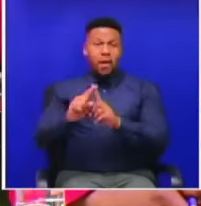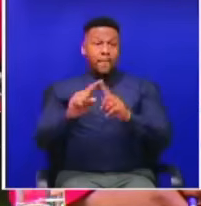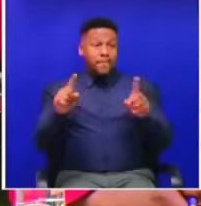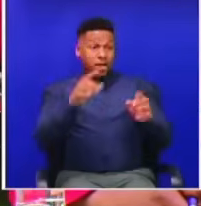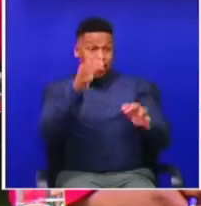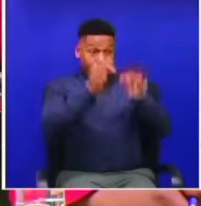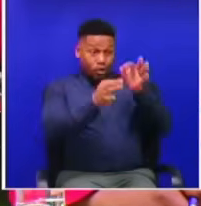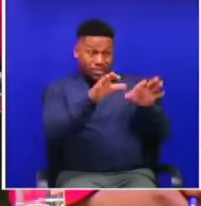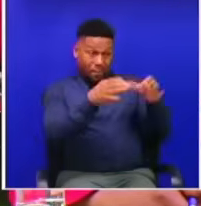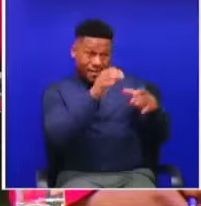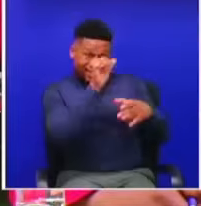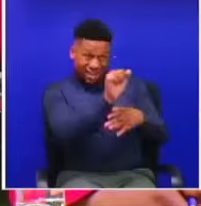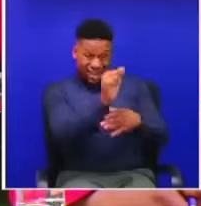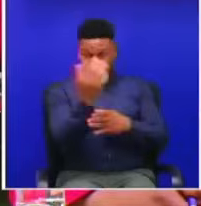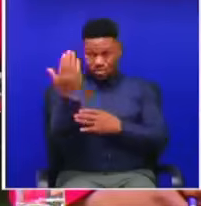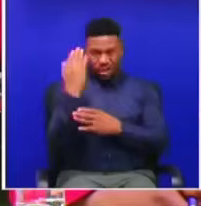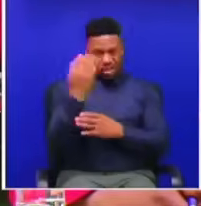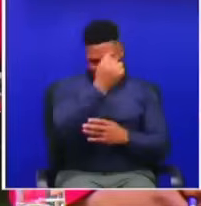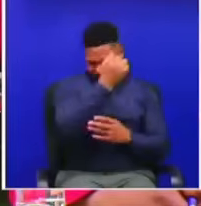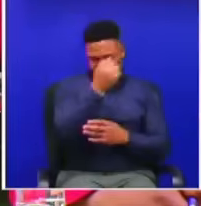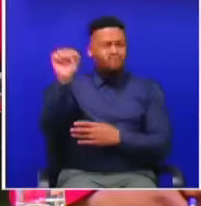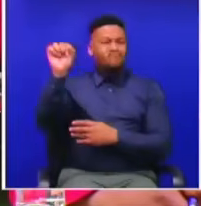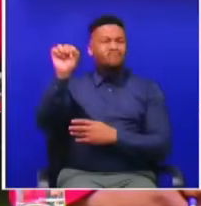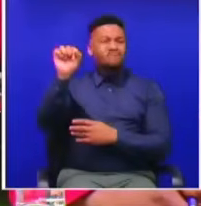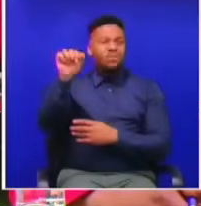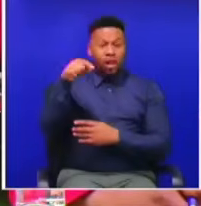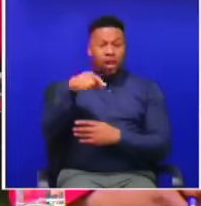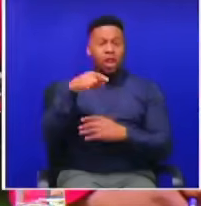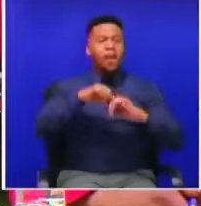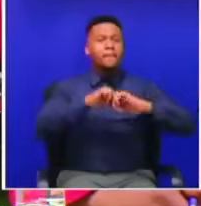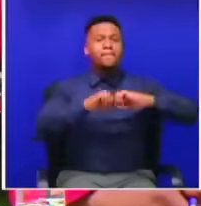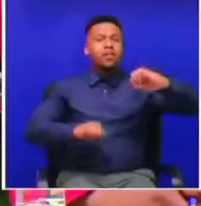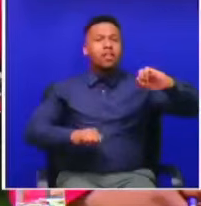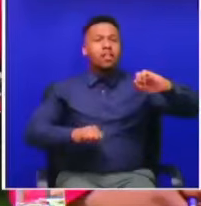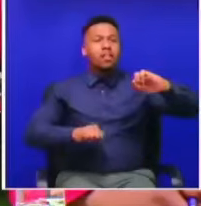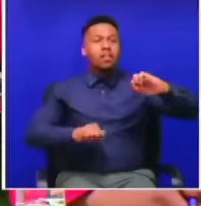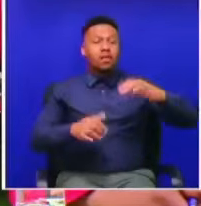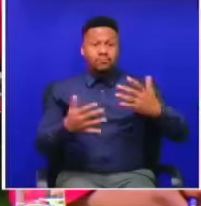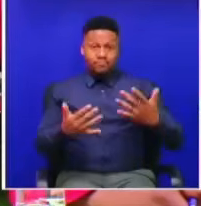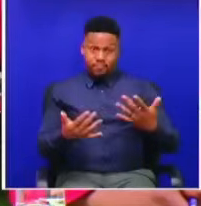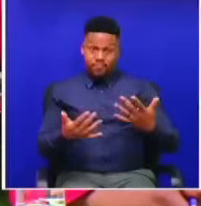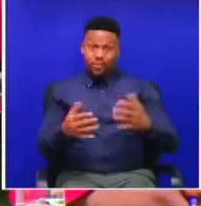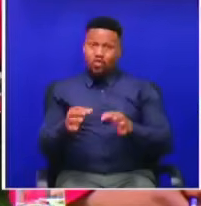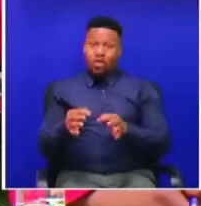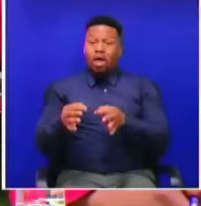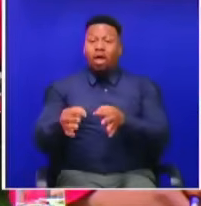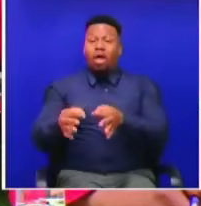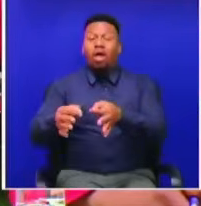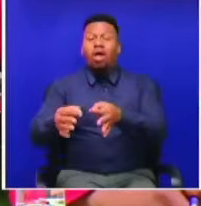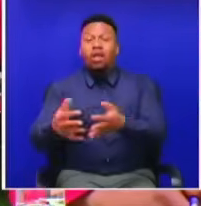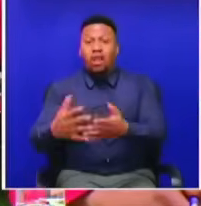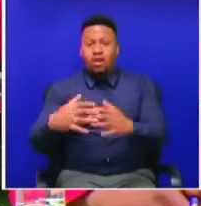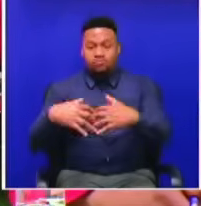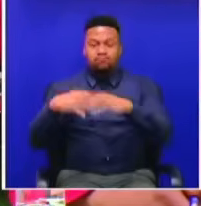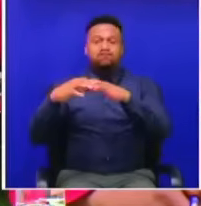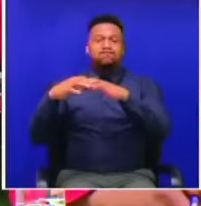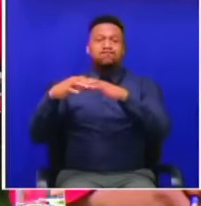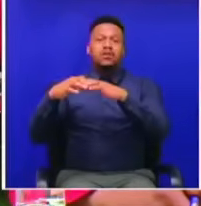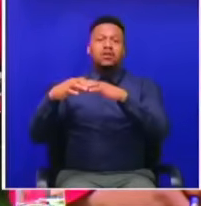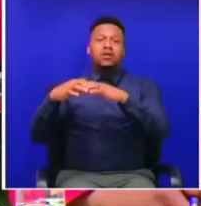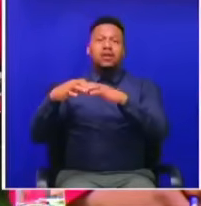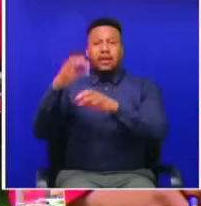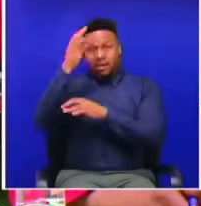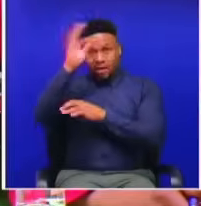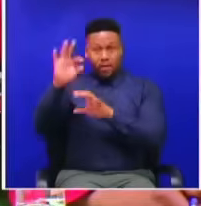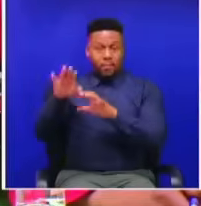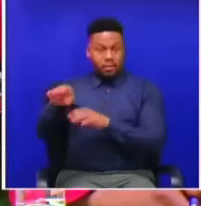your belated delays of the state bank, would you be in support